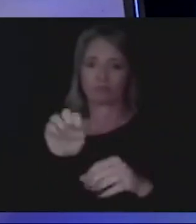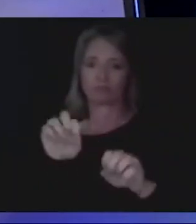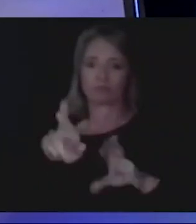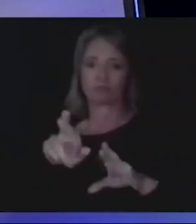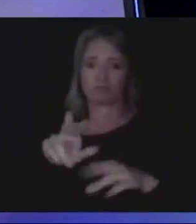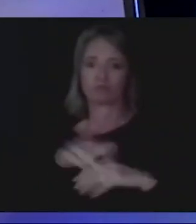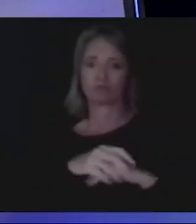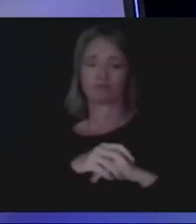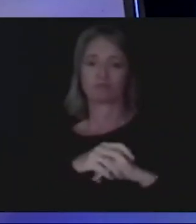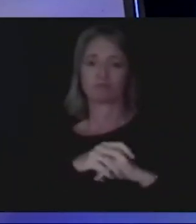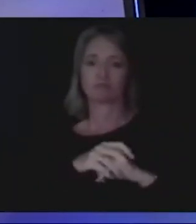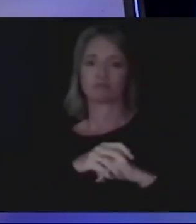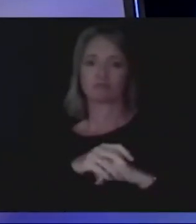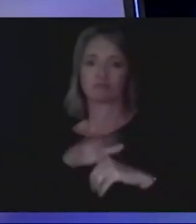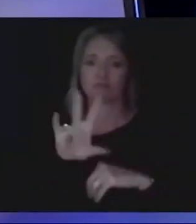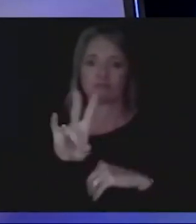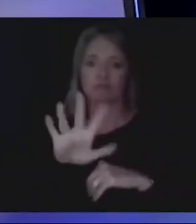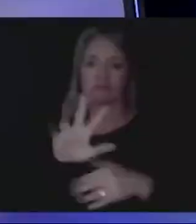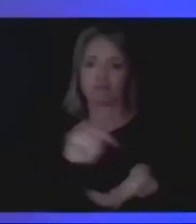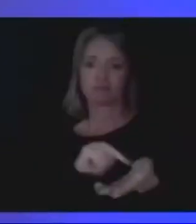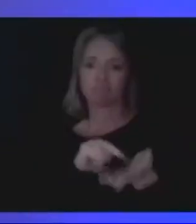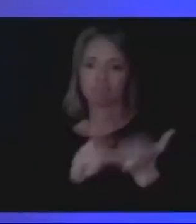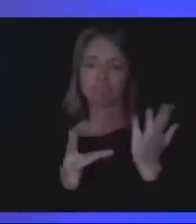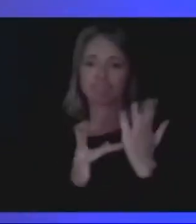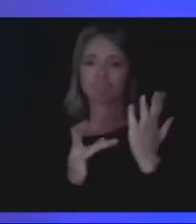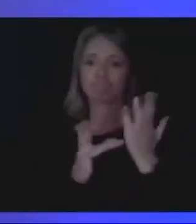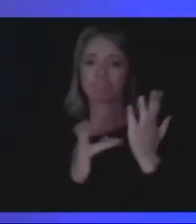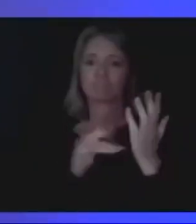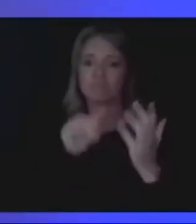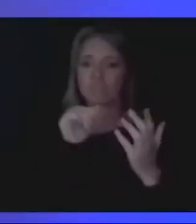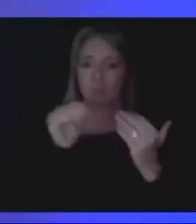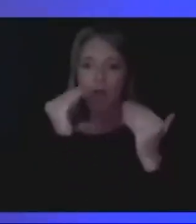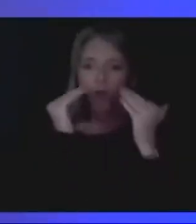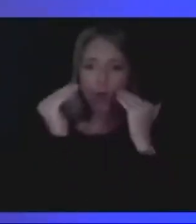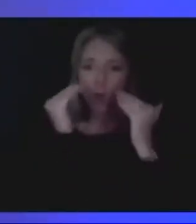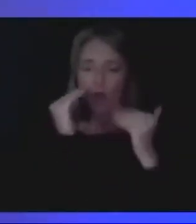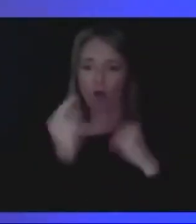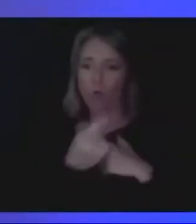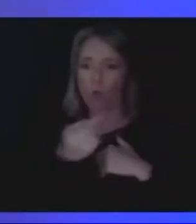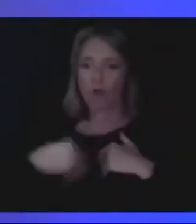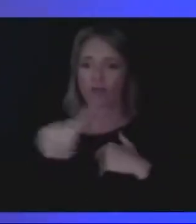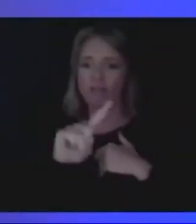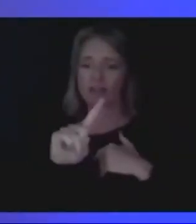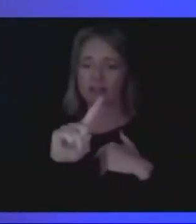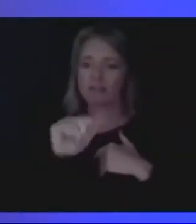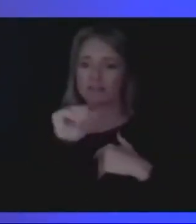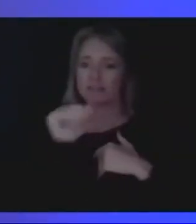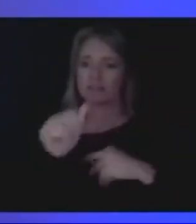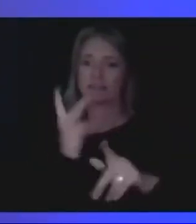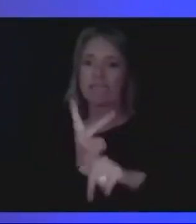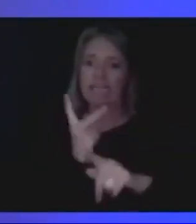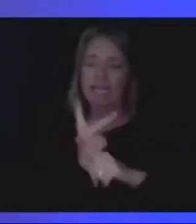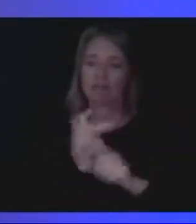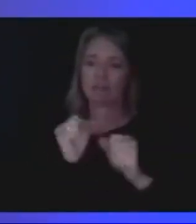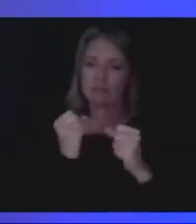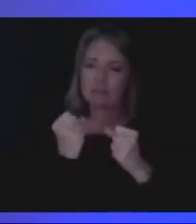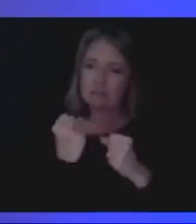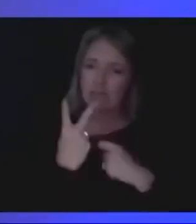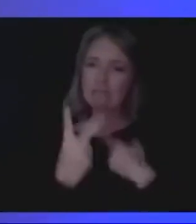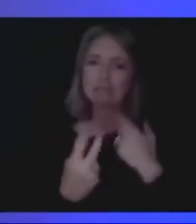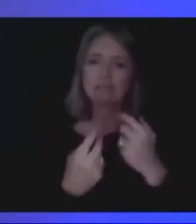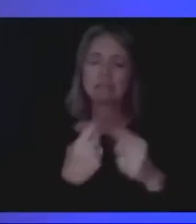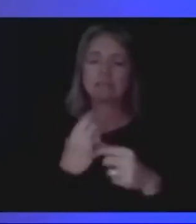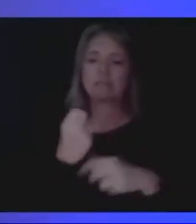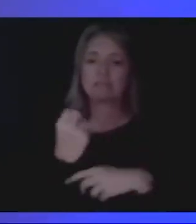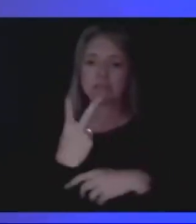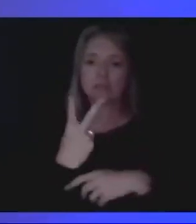75 nurses and techs. I'm not aware of one of them, despite taking care of a dozen of COVID patients, who've actually acquired COVID from the